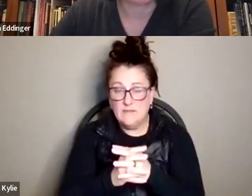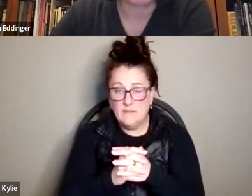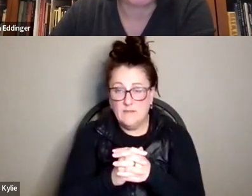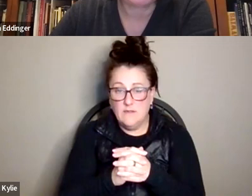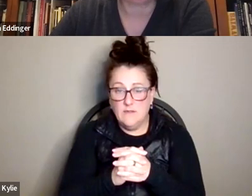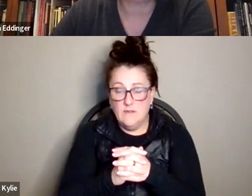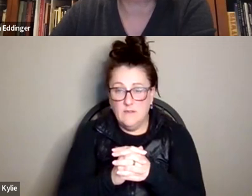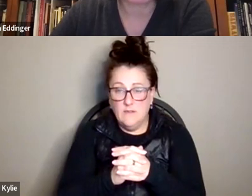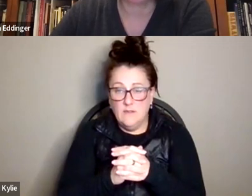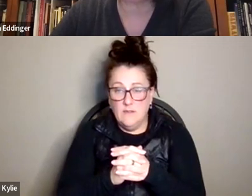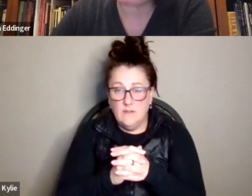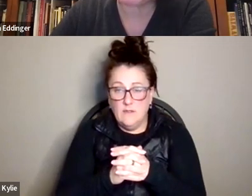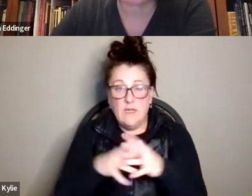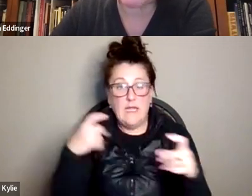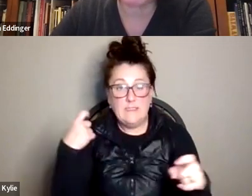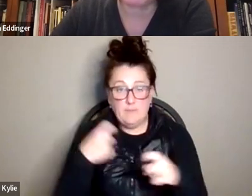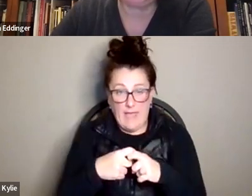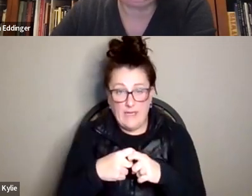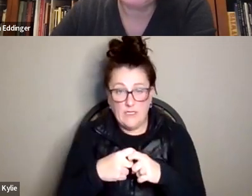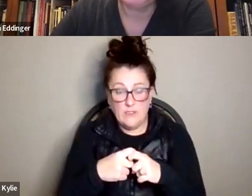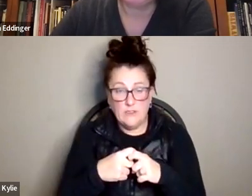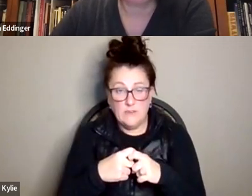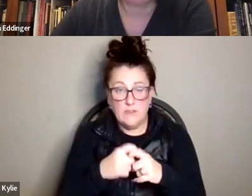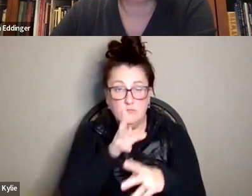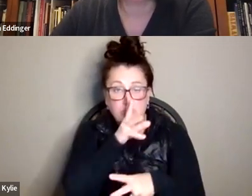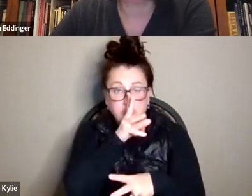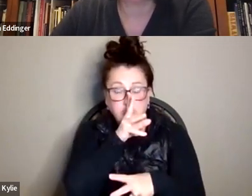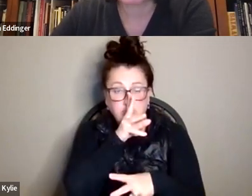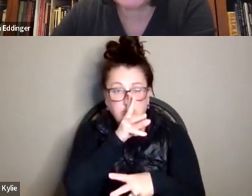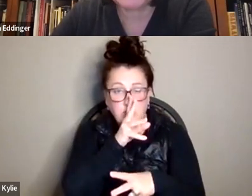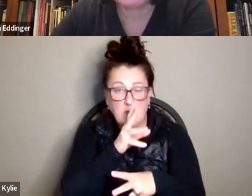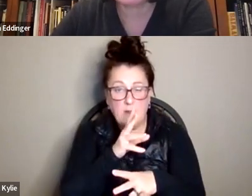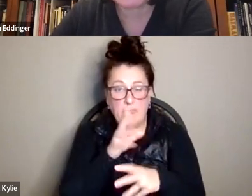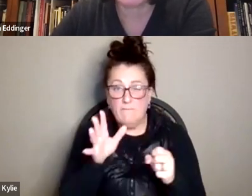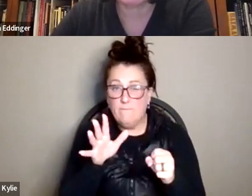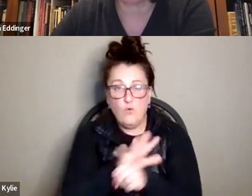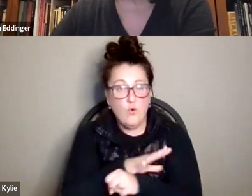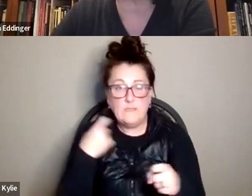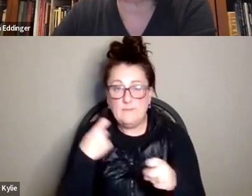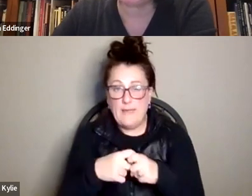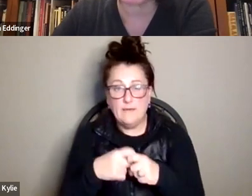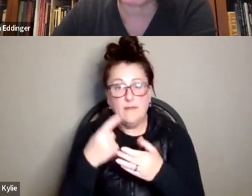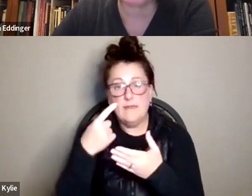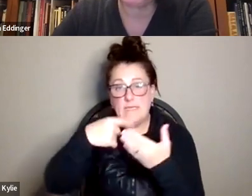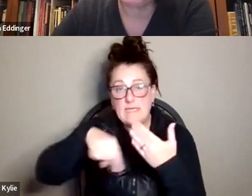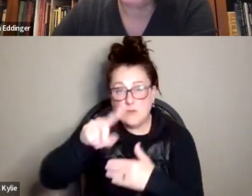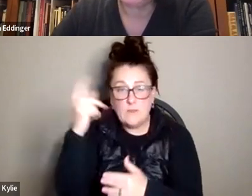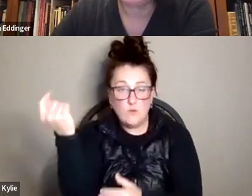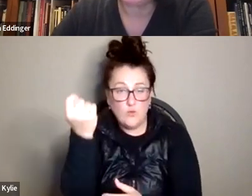They are a Spanish speaker session, which will be conducted entirely in Spanish next